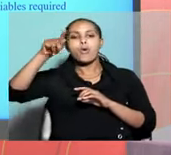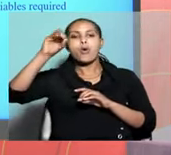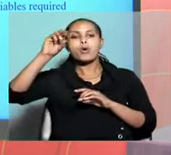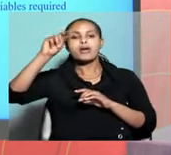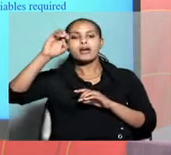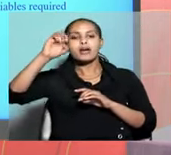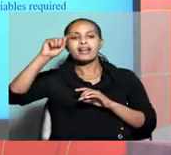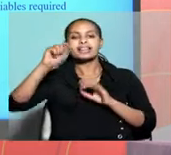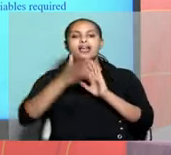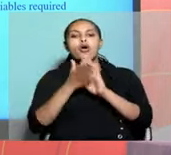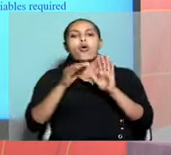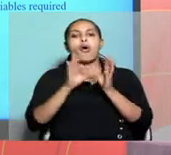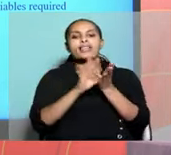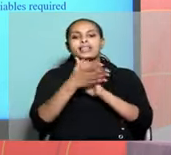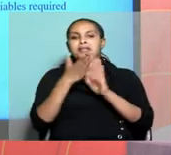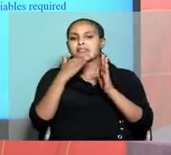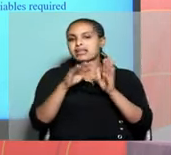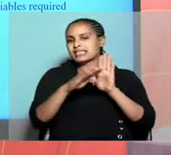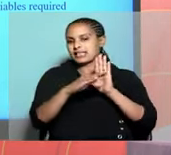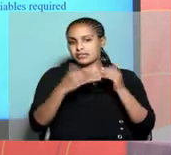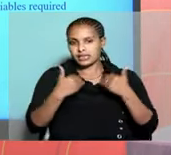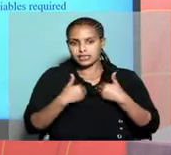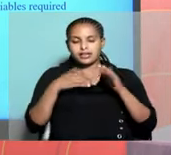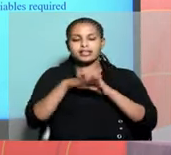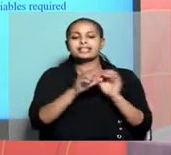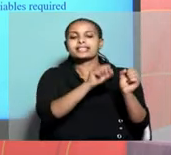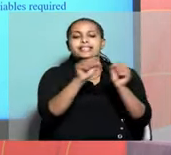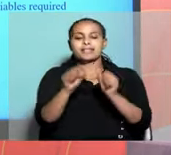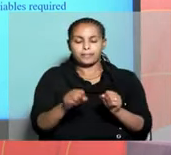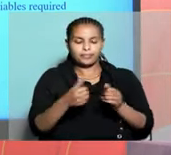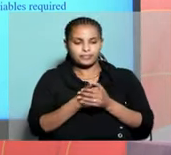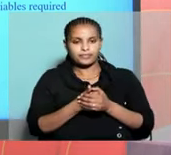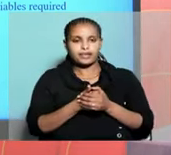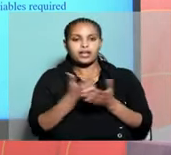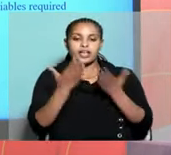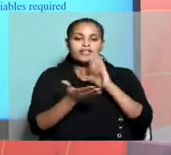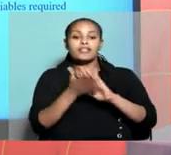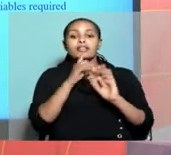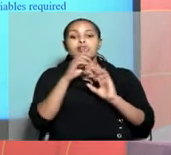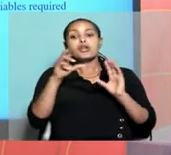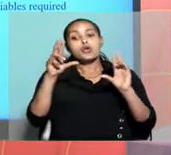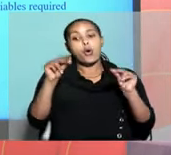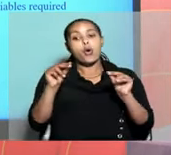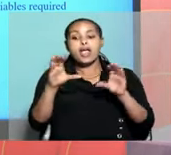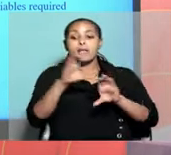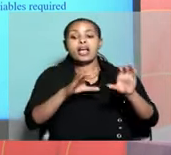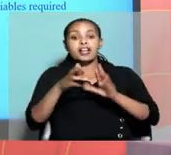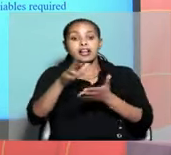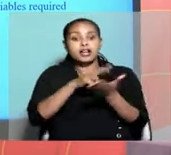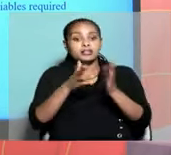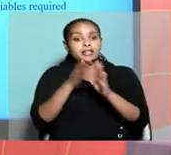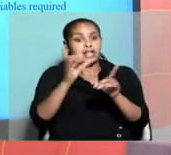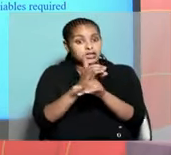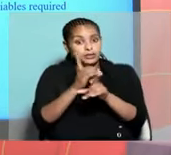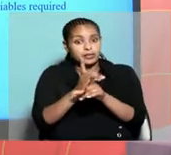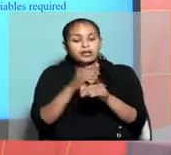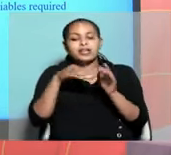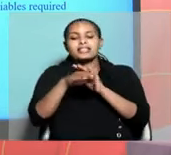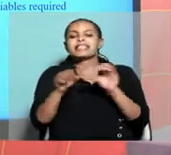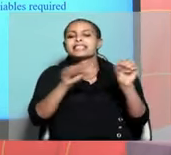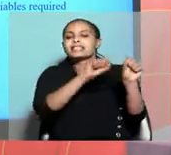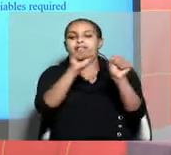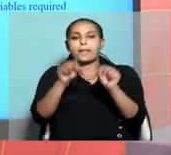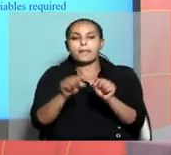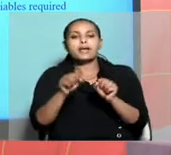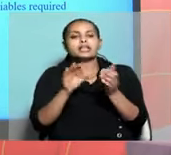is the chemically distinct quantity present in the system. If there is no chemical reaction take place in the